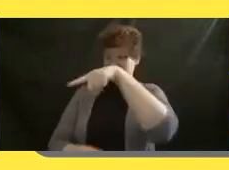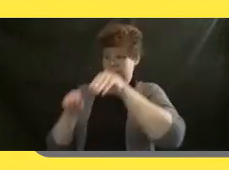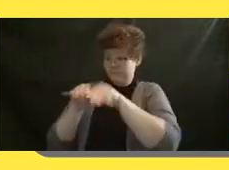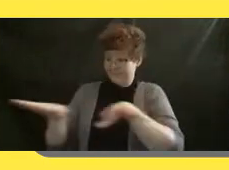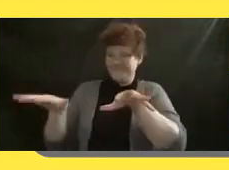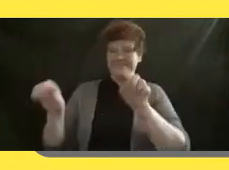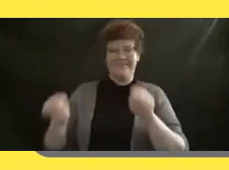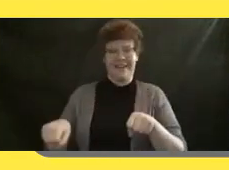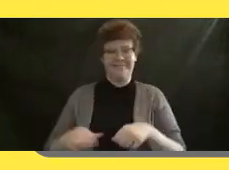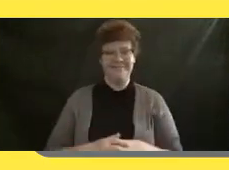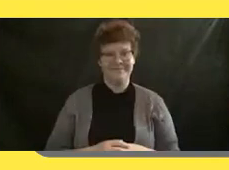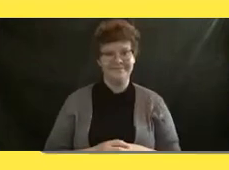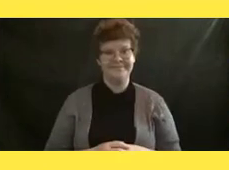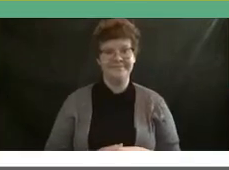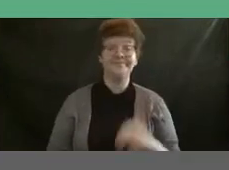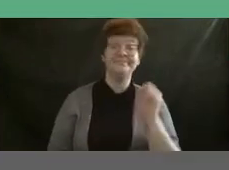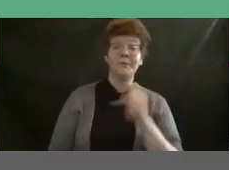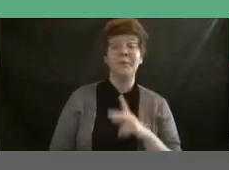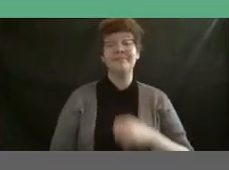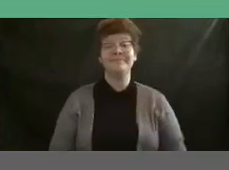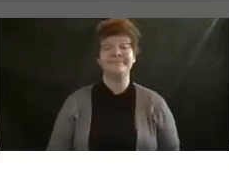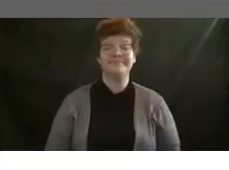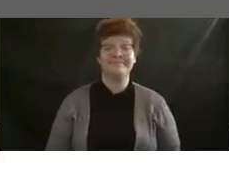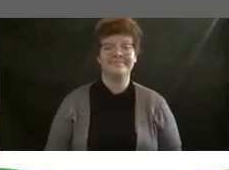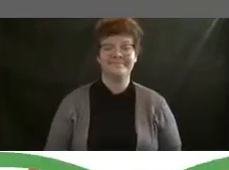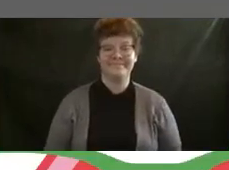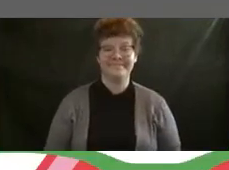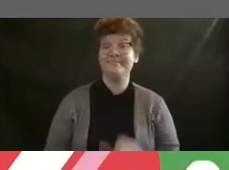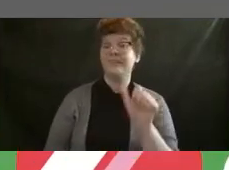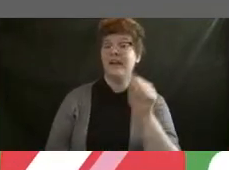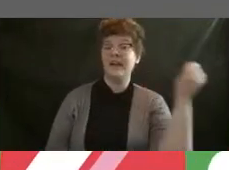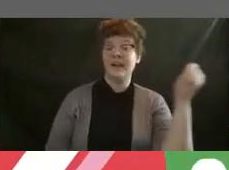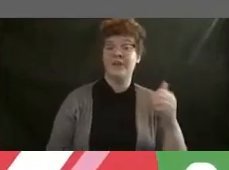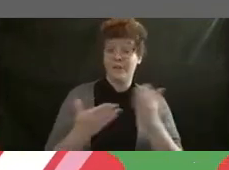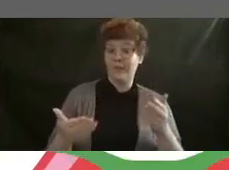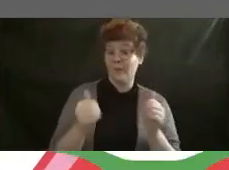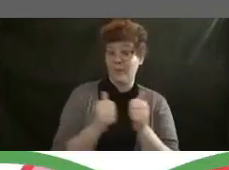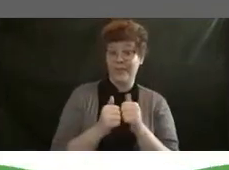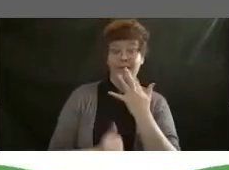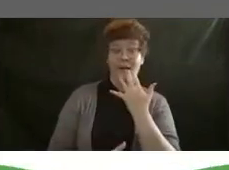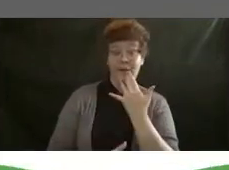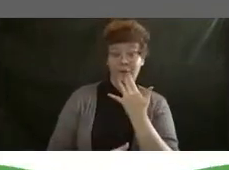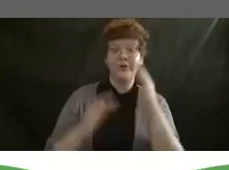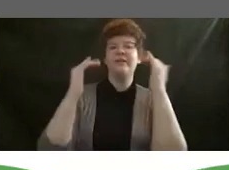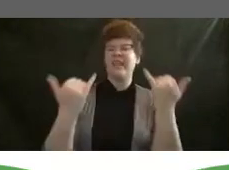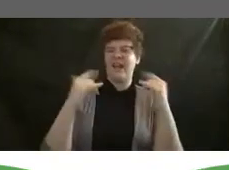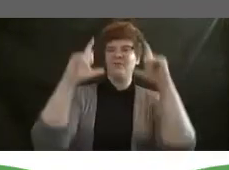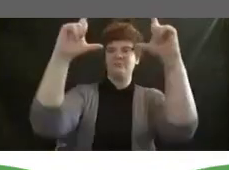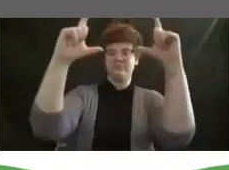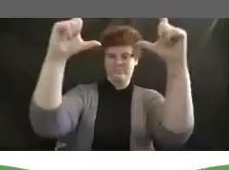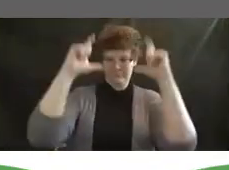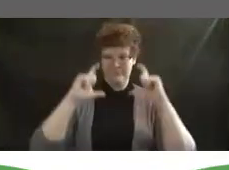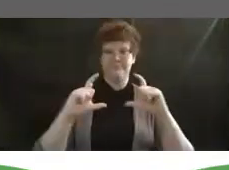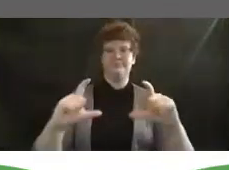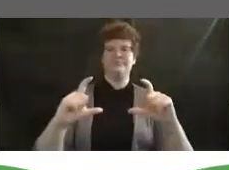Okie doke. Another thing that we can do with color, and now we're going to move on to the little cassette. And what we want to